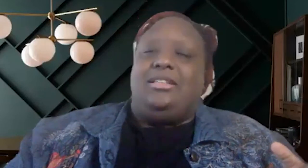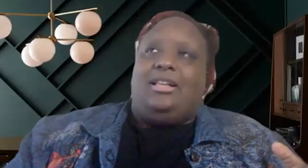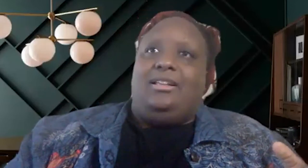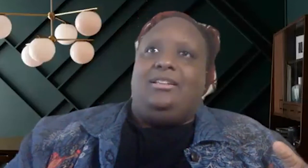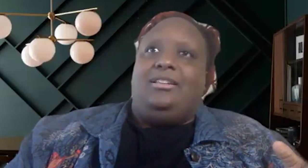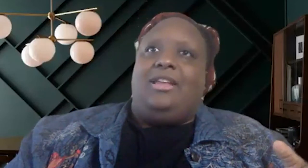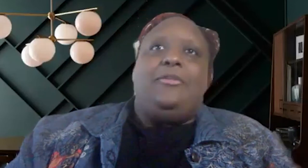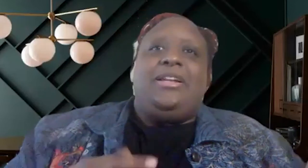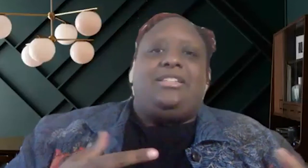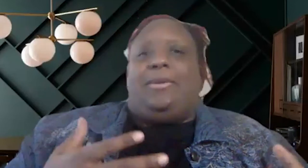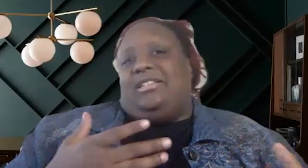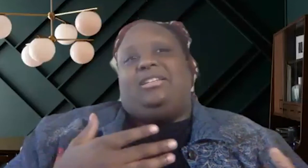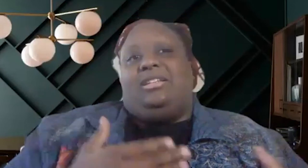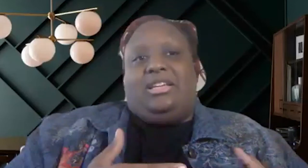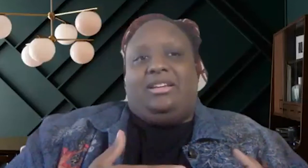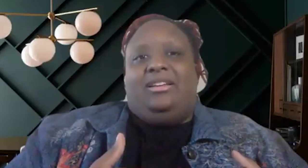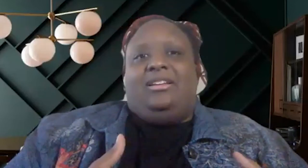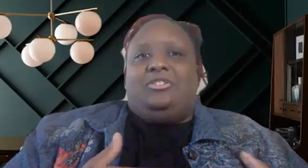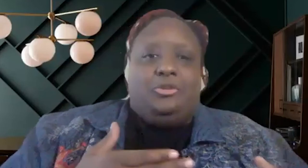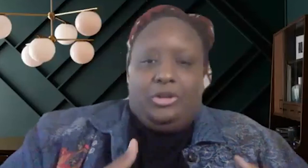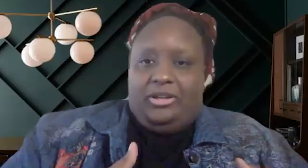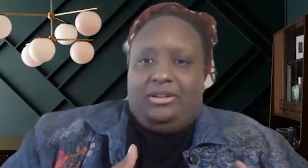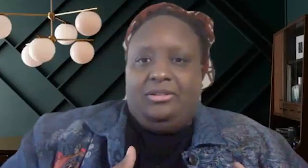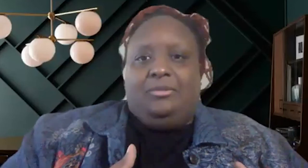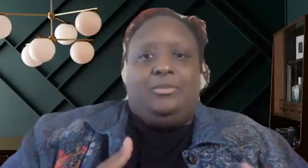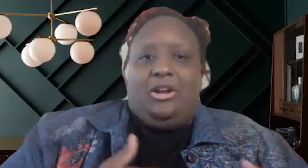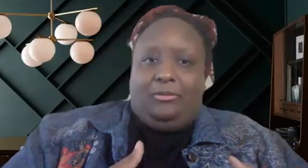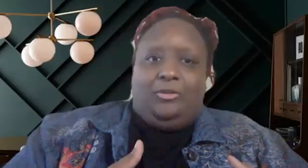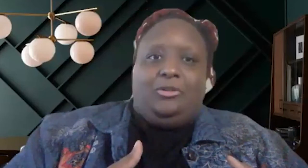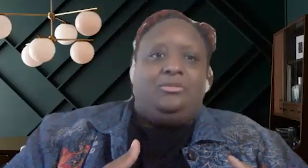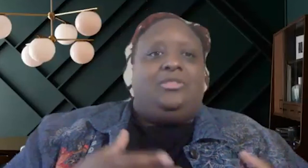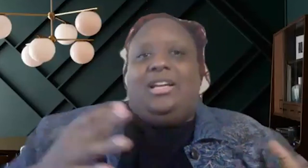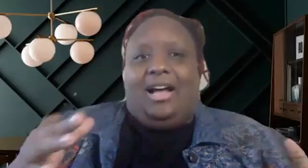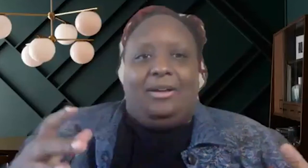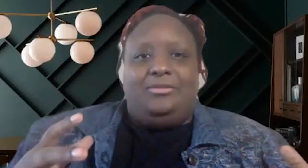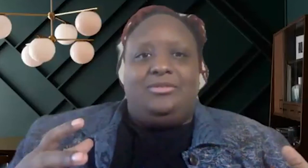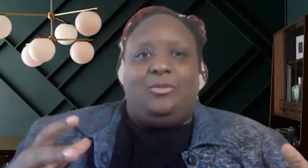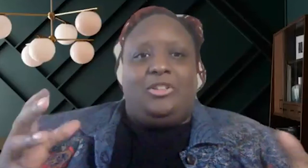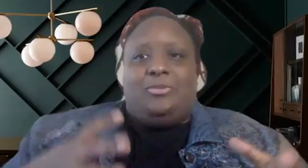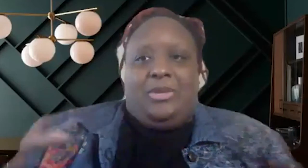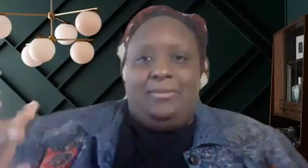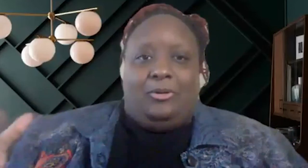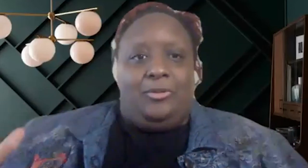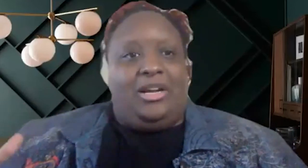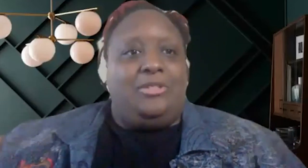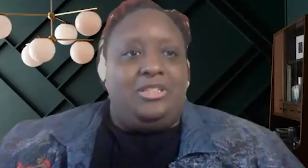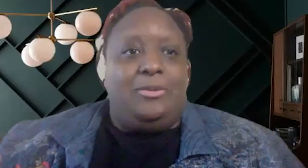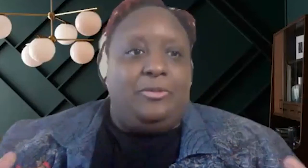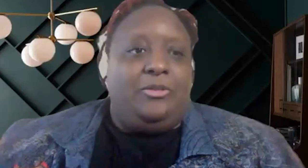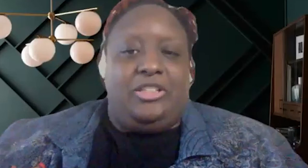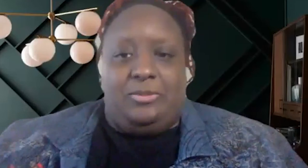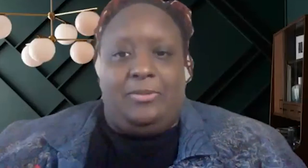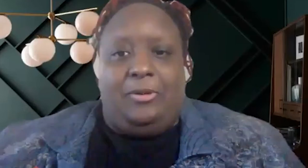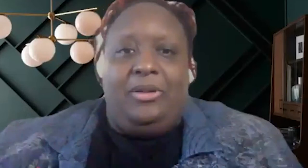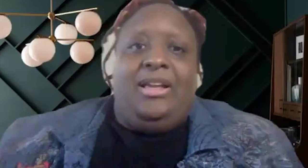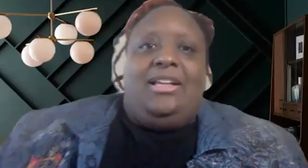because everybody has the capacity to lead, do good, be harmful. We're just people. When it comes to disability, we're